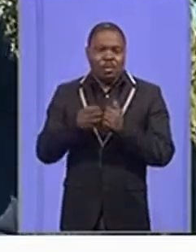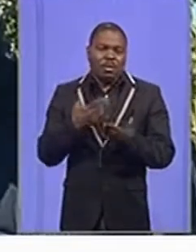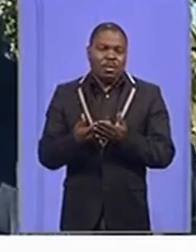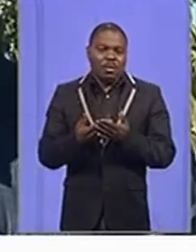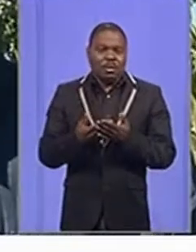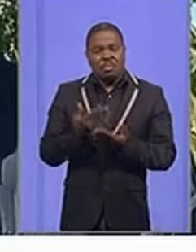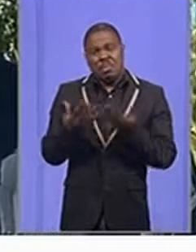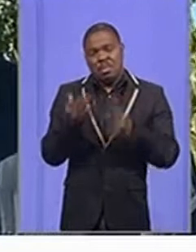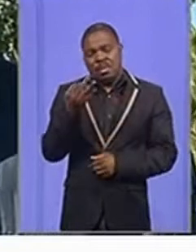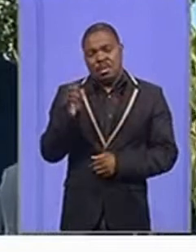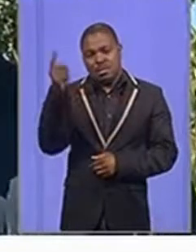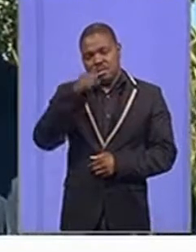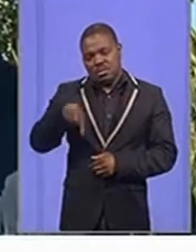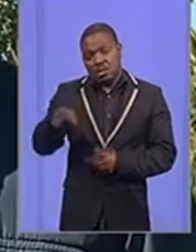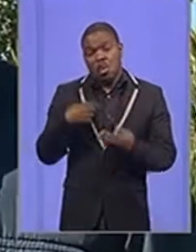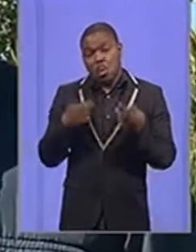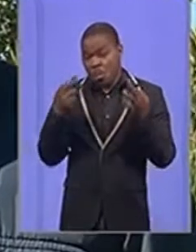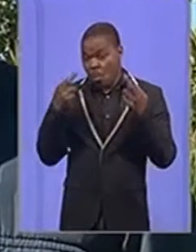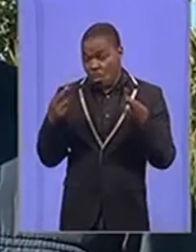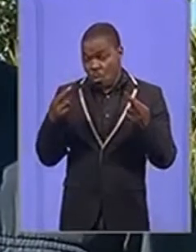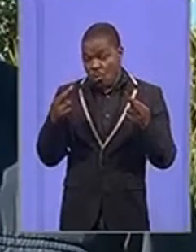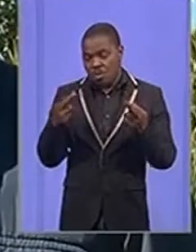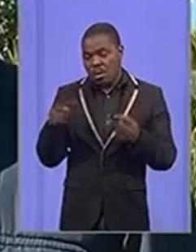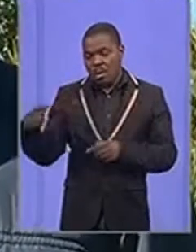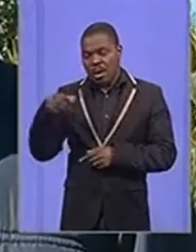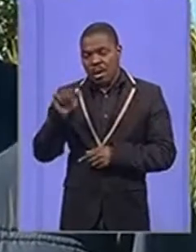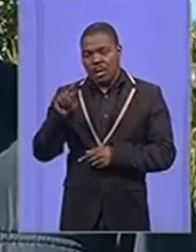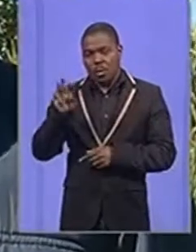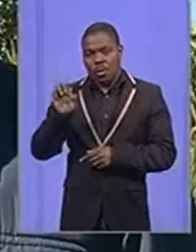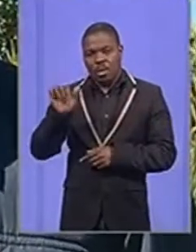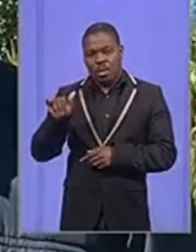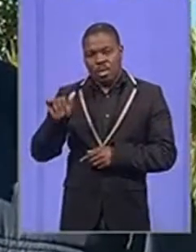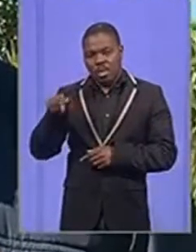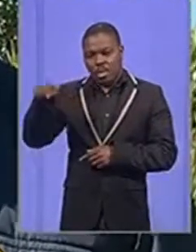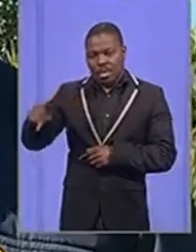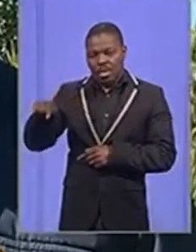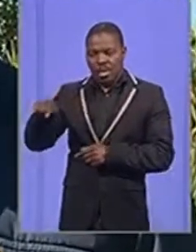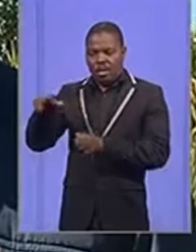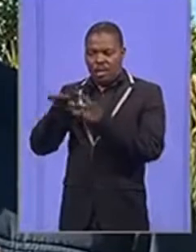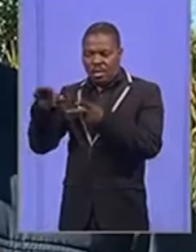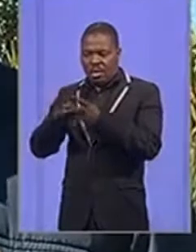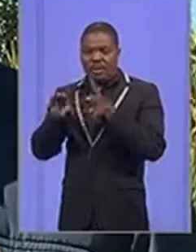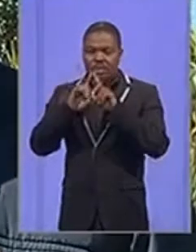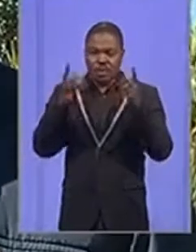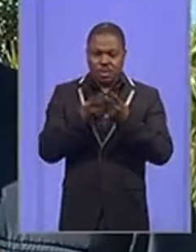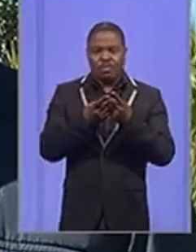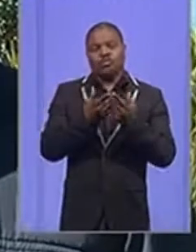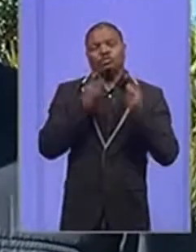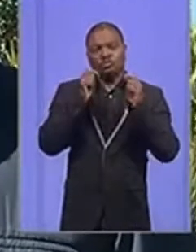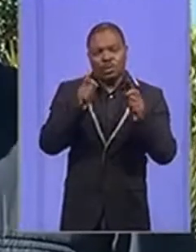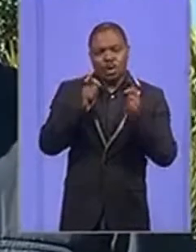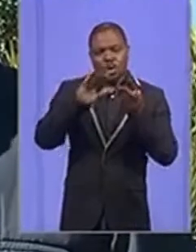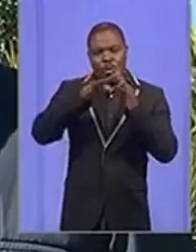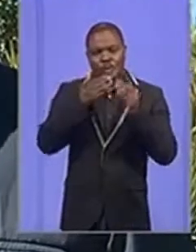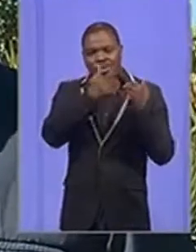the next 30 days, hopefully the Gateway Authority Limited as well as the Department of Transport and Community Safety